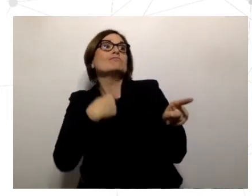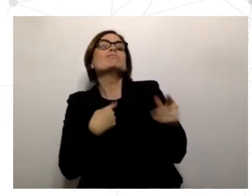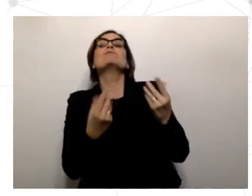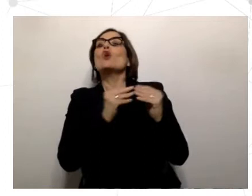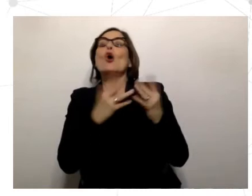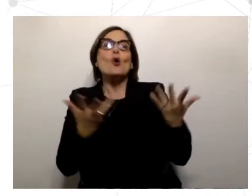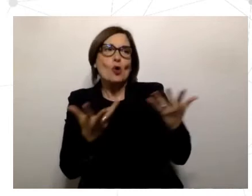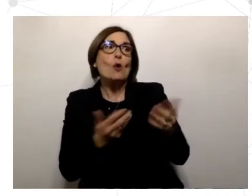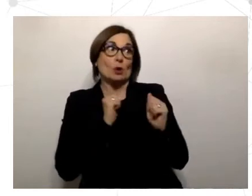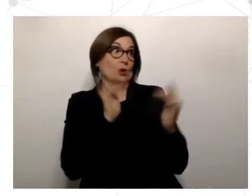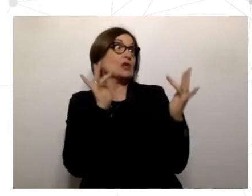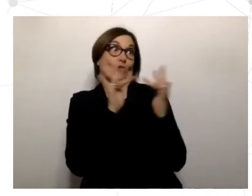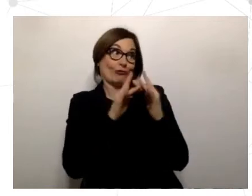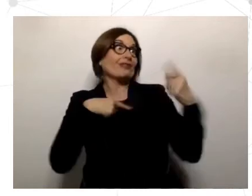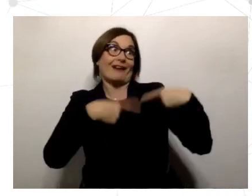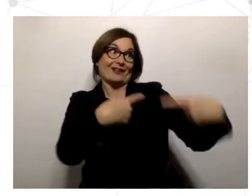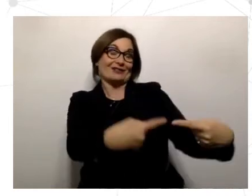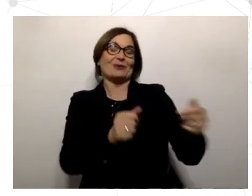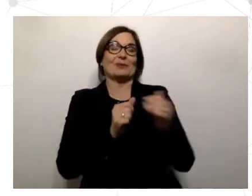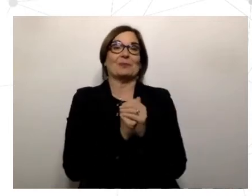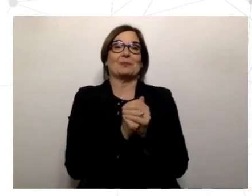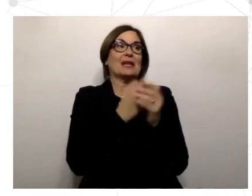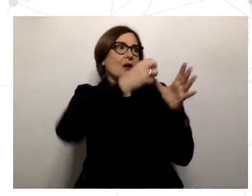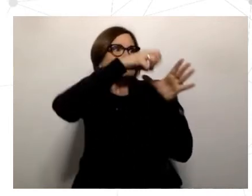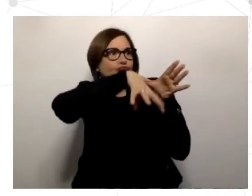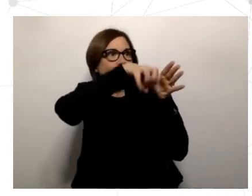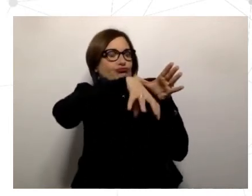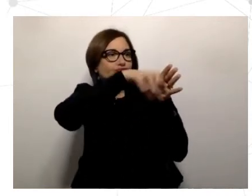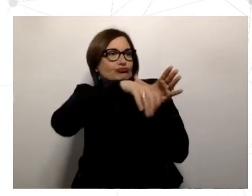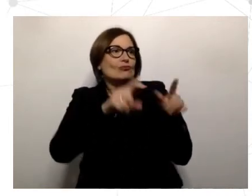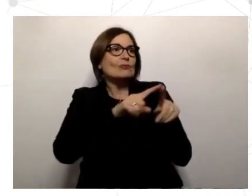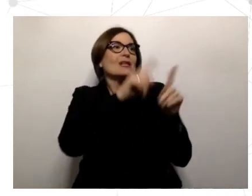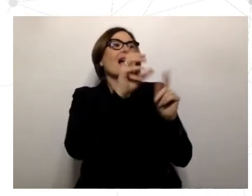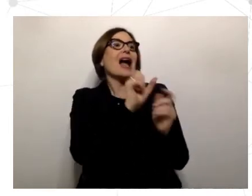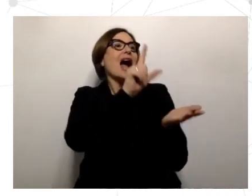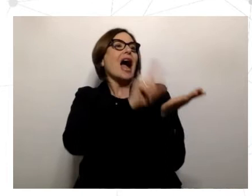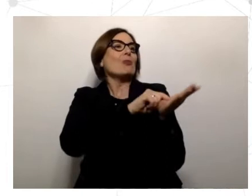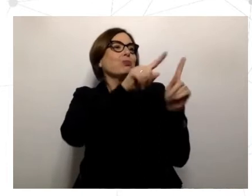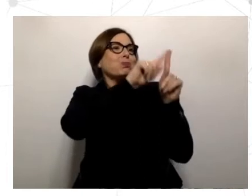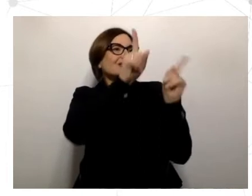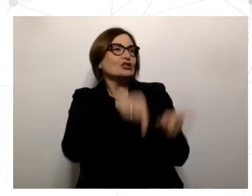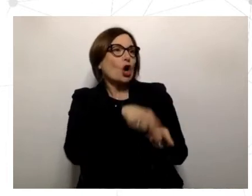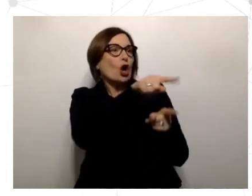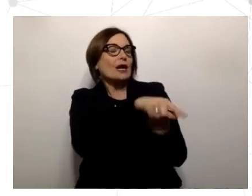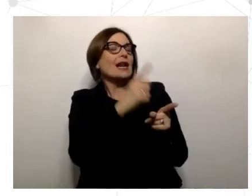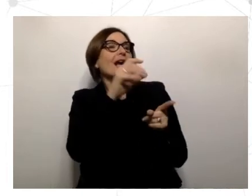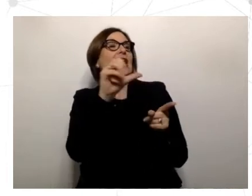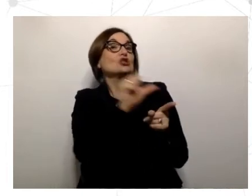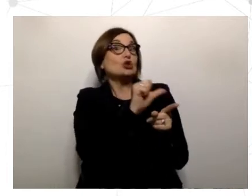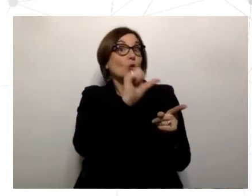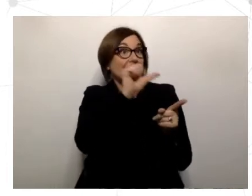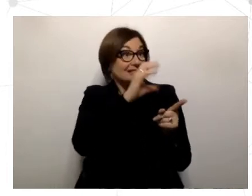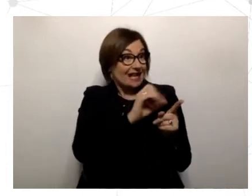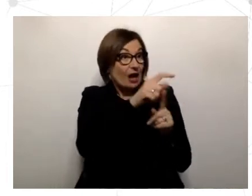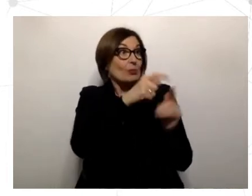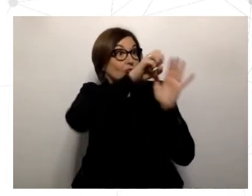quindi teniamoci in contatto su questo. Scaricate dall'App Store Soundscape e parlatene